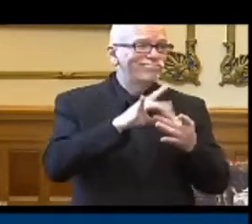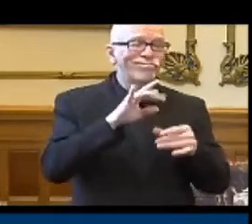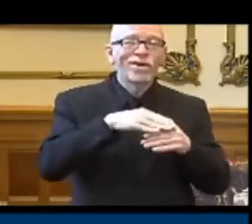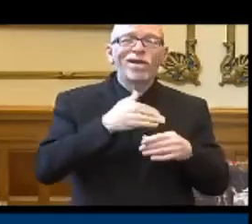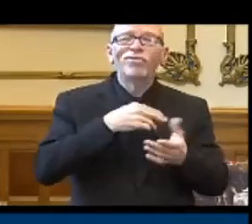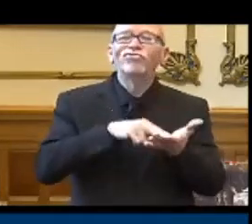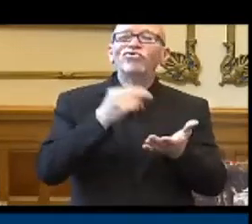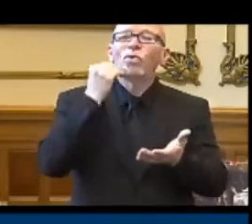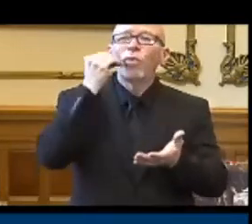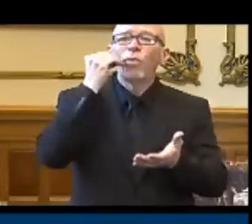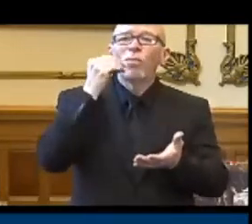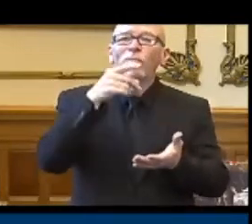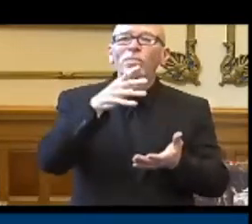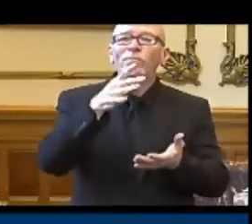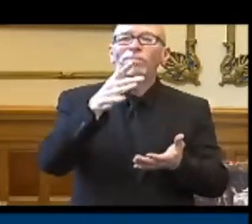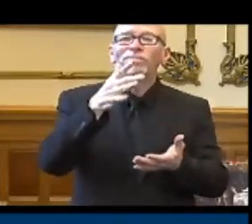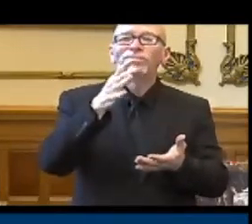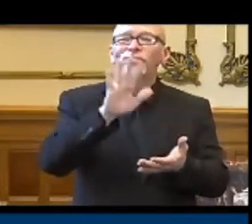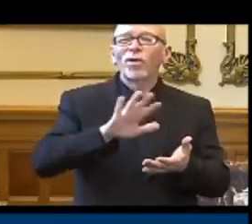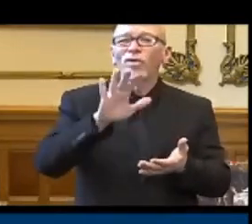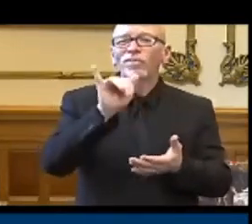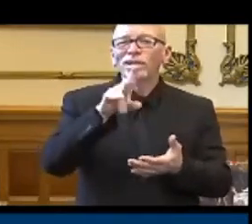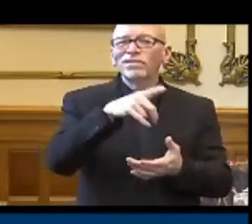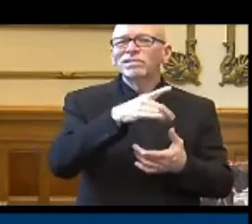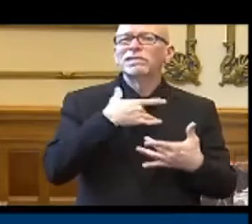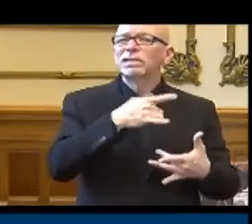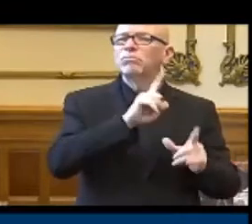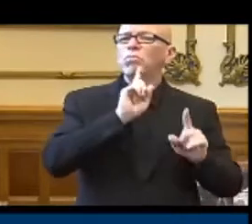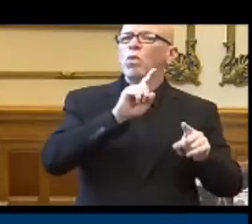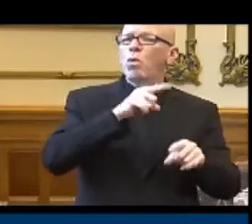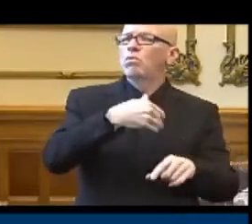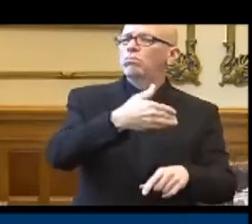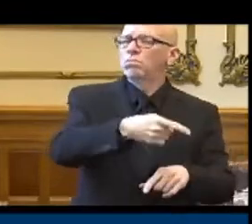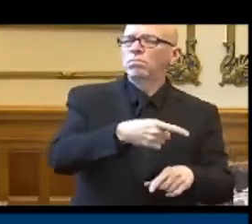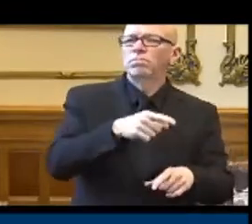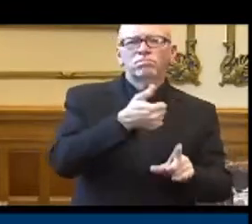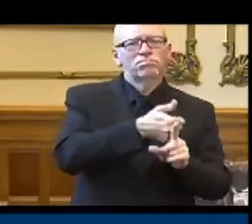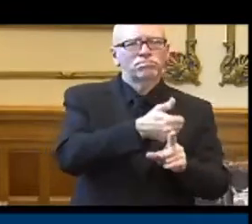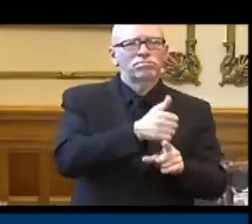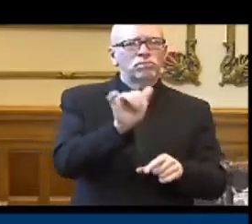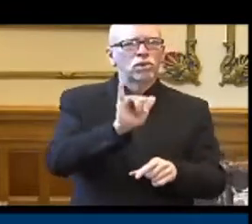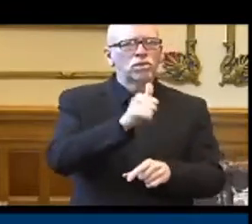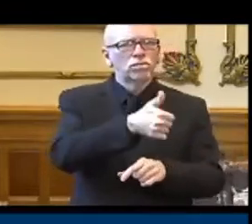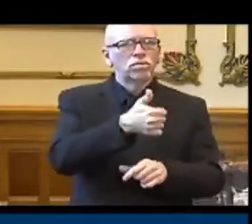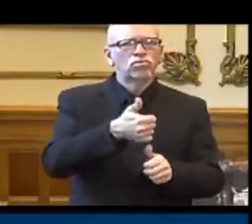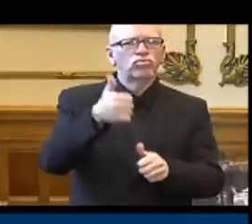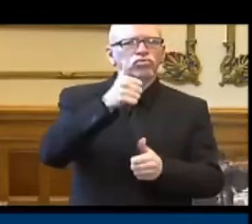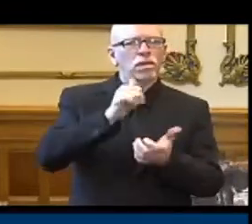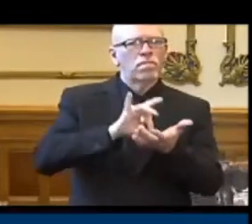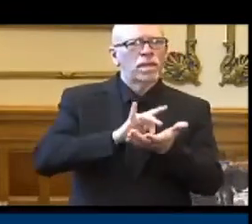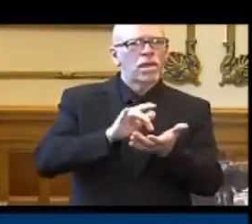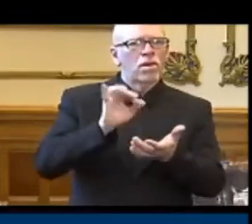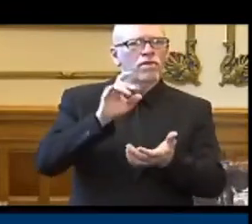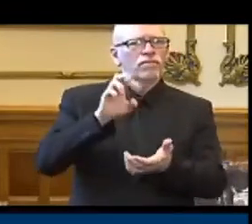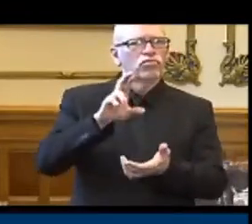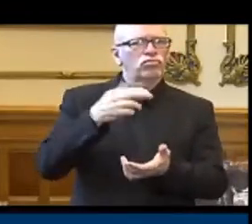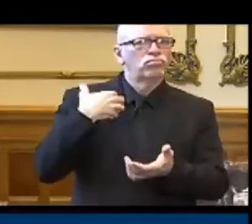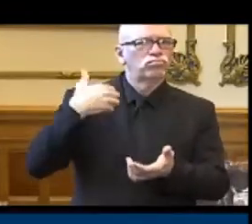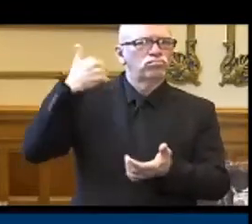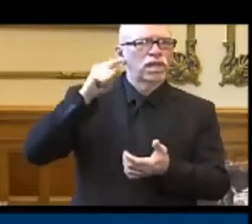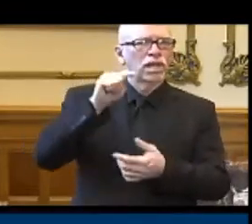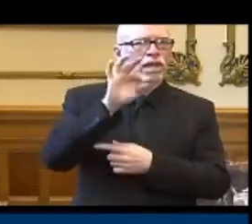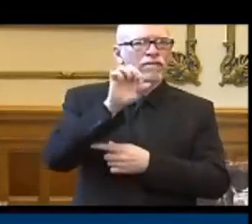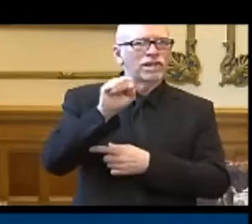homes around the state of Indiana, is also a chief medical officer at